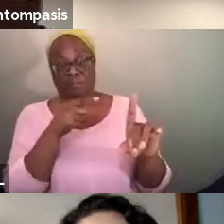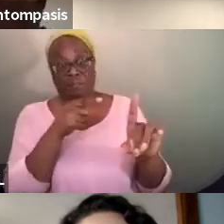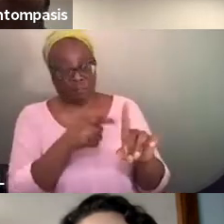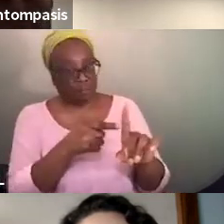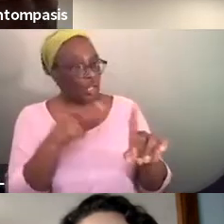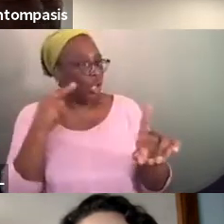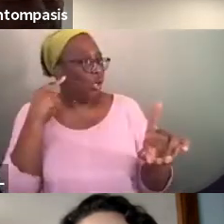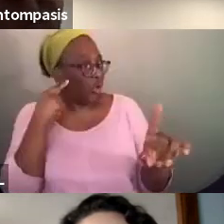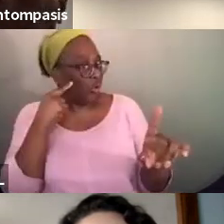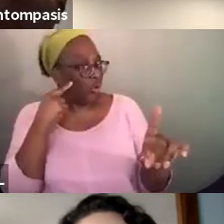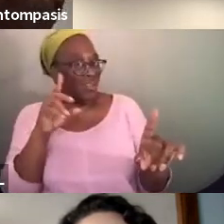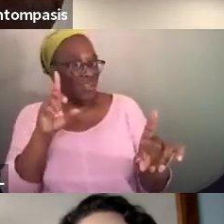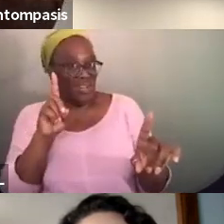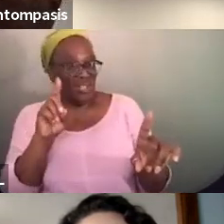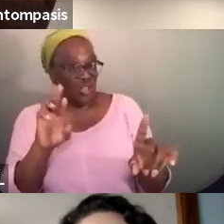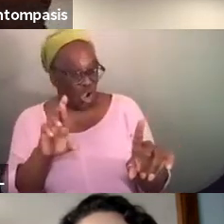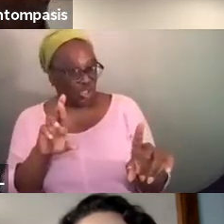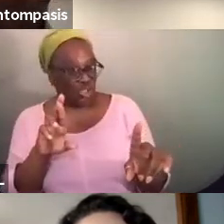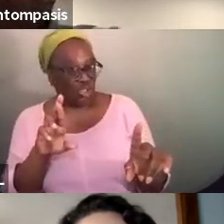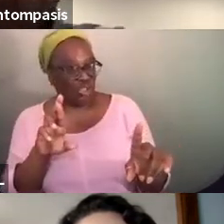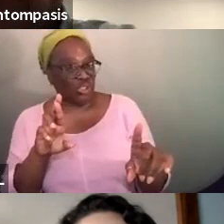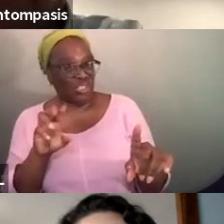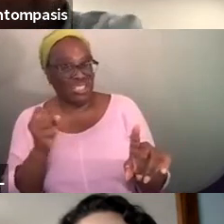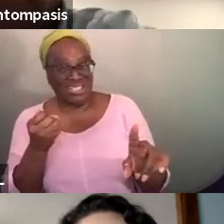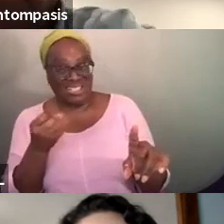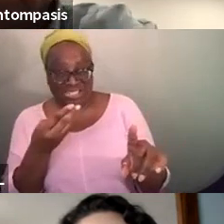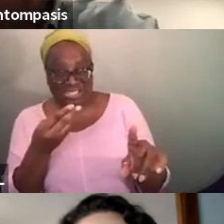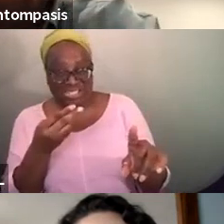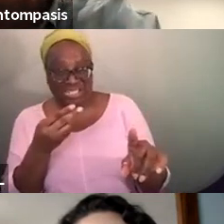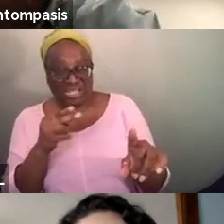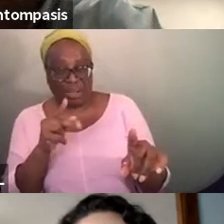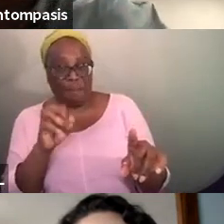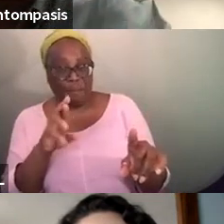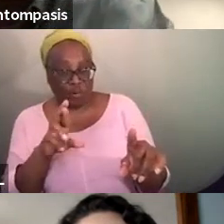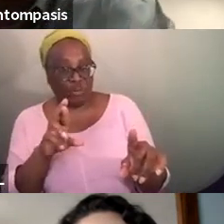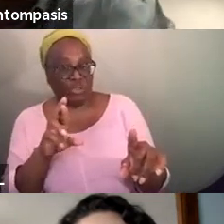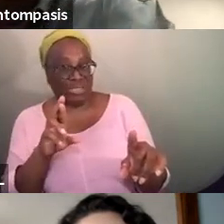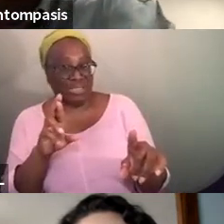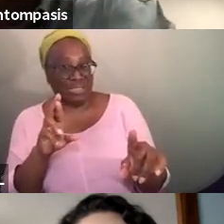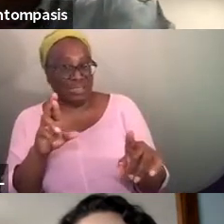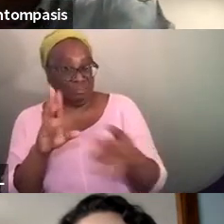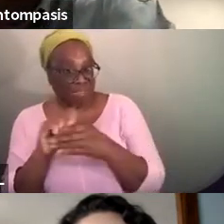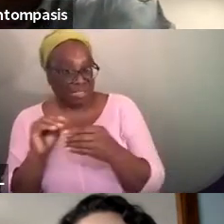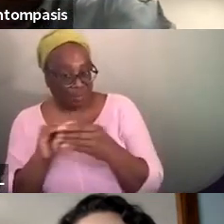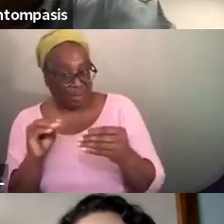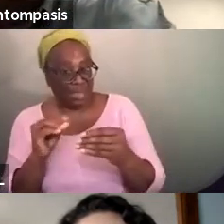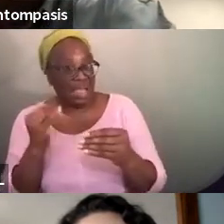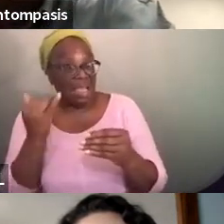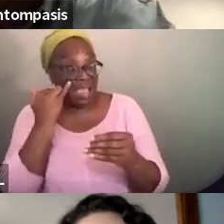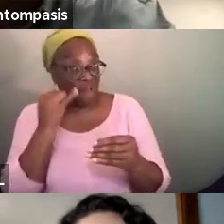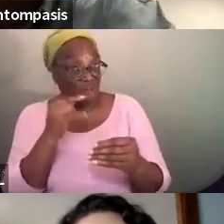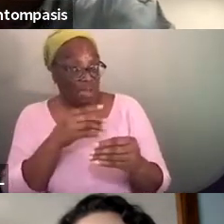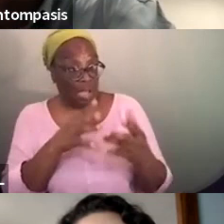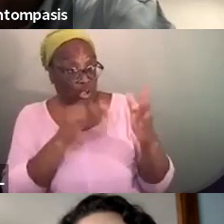Shepard's testimony, could demonstrate their eligibility to attend an exam school based on their